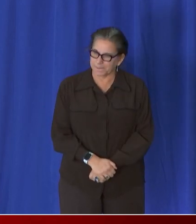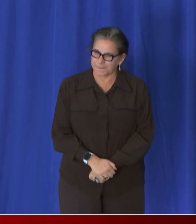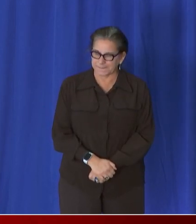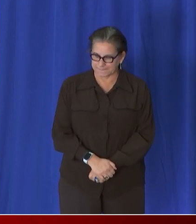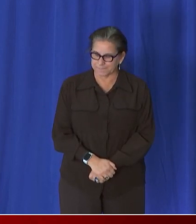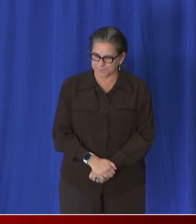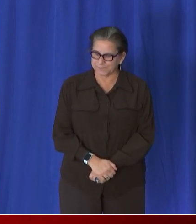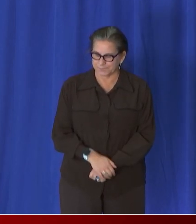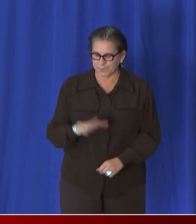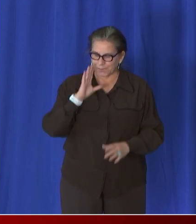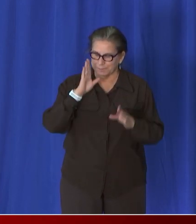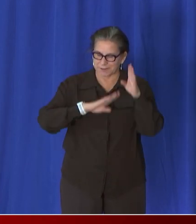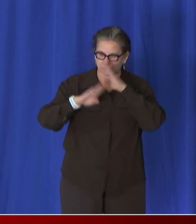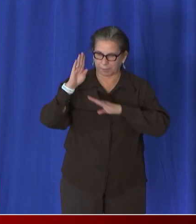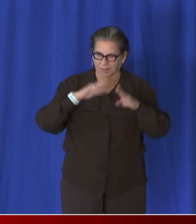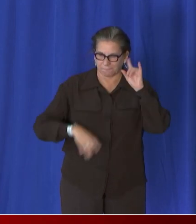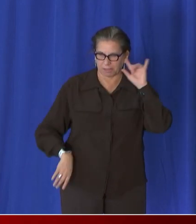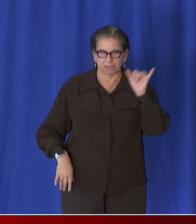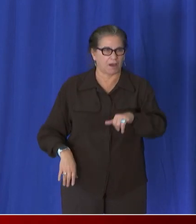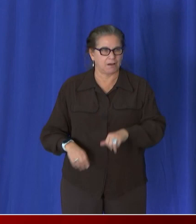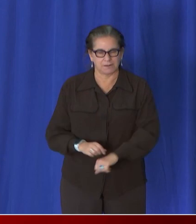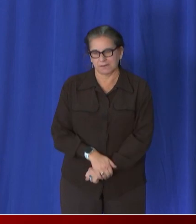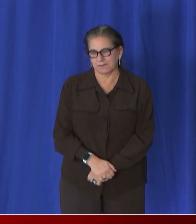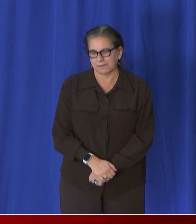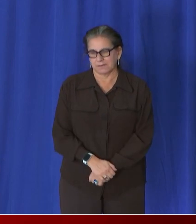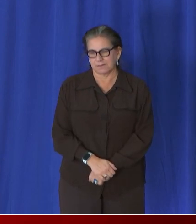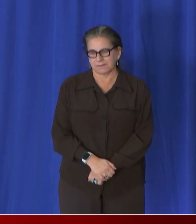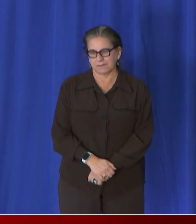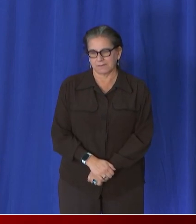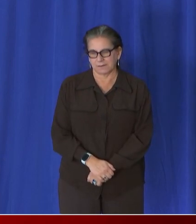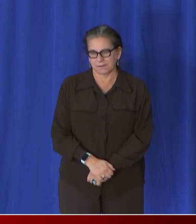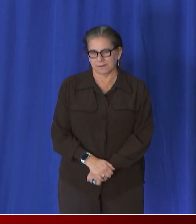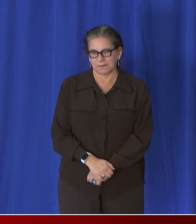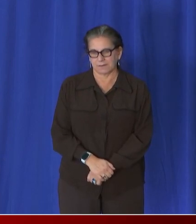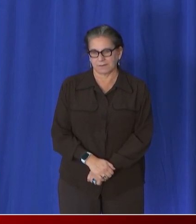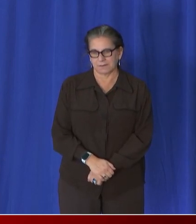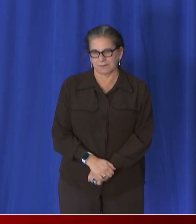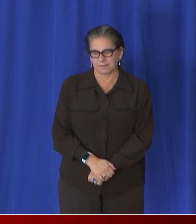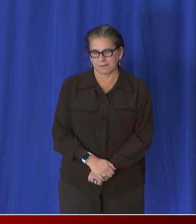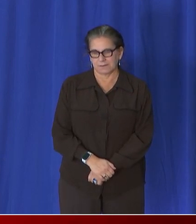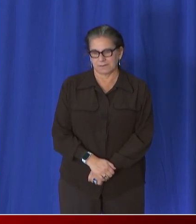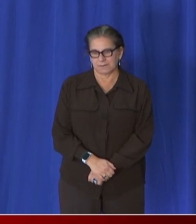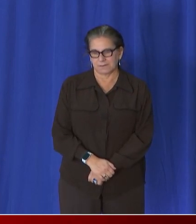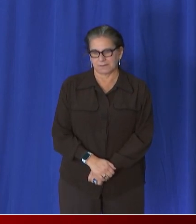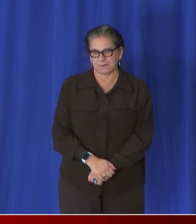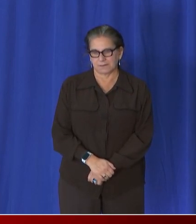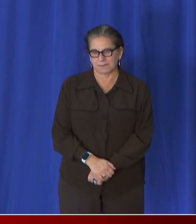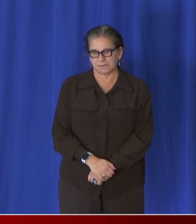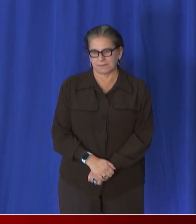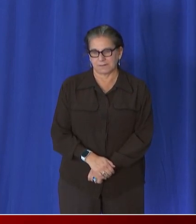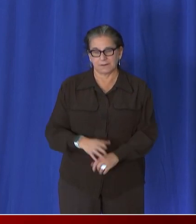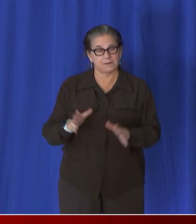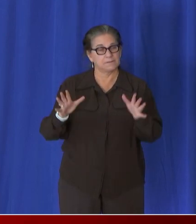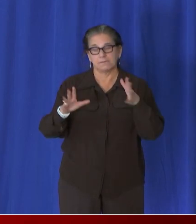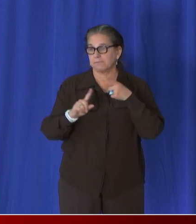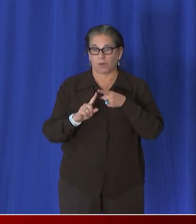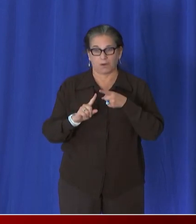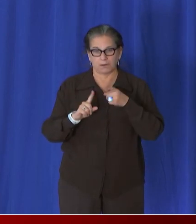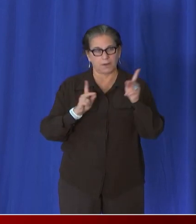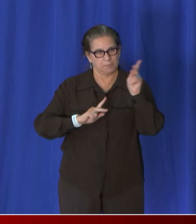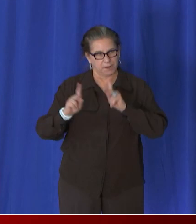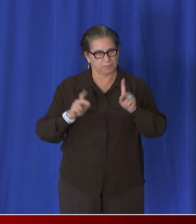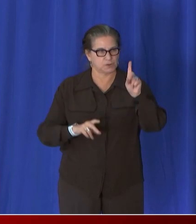are doing the right things and want to access it. And there can always be a few bad apples, as you have pointed out.